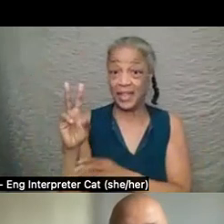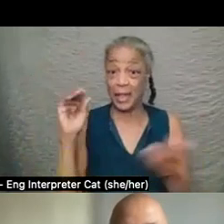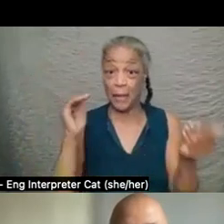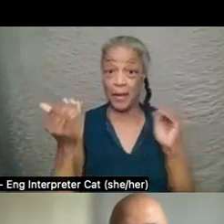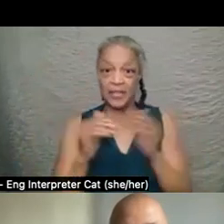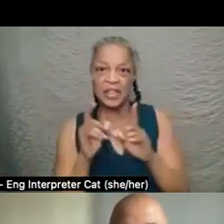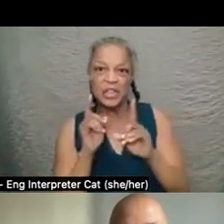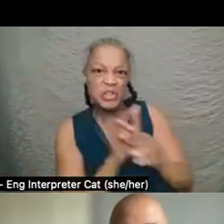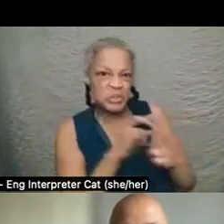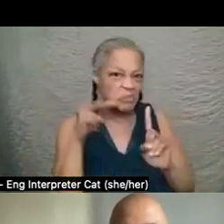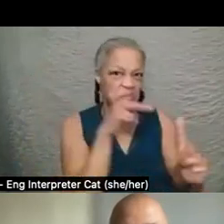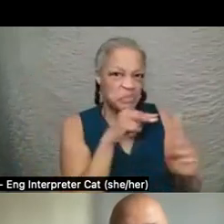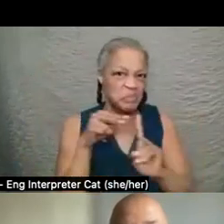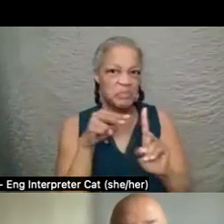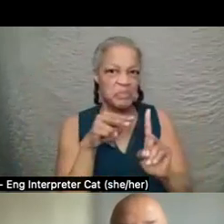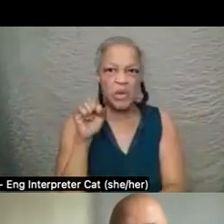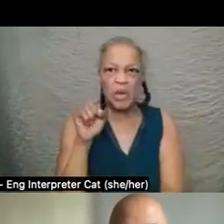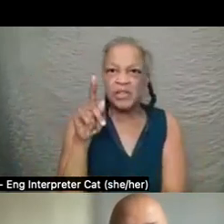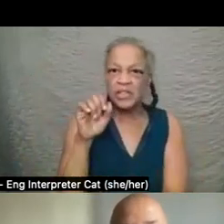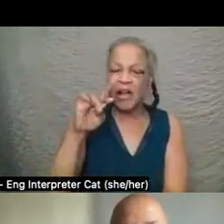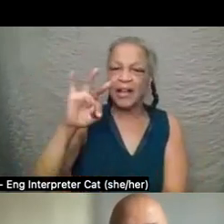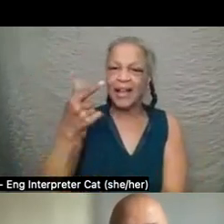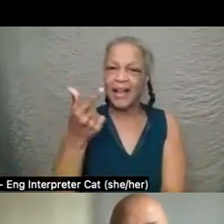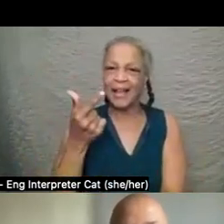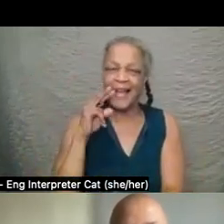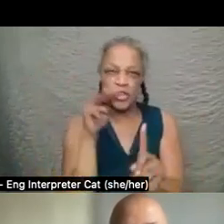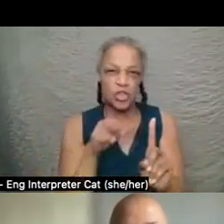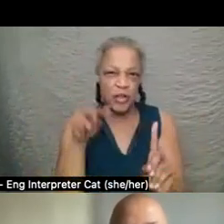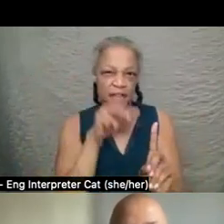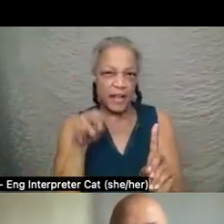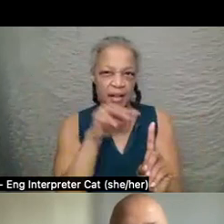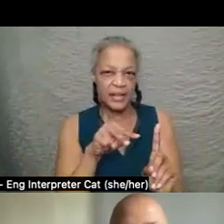and surveillance, right? And so that's not